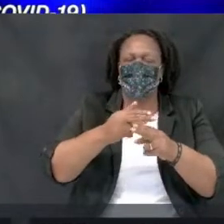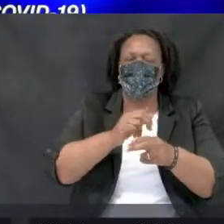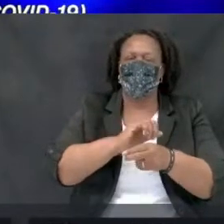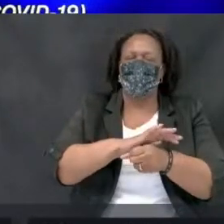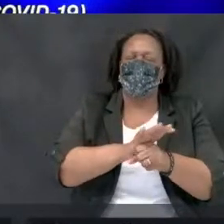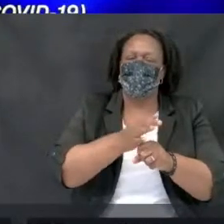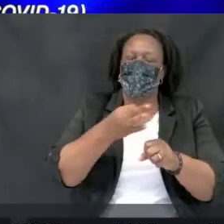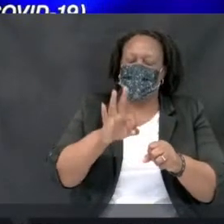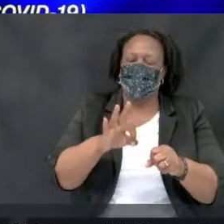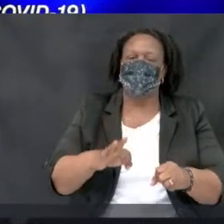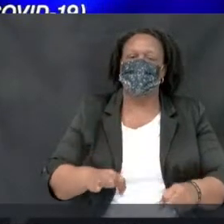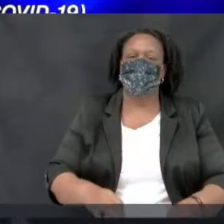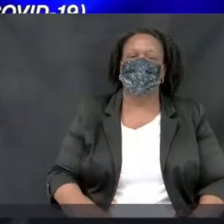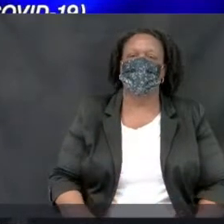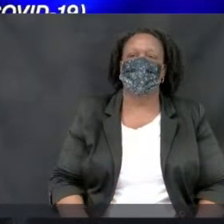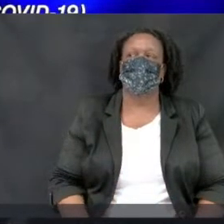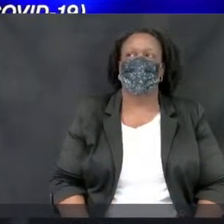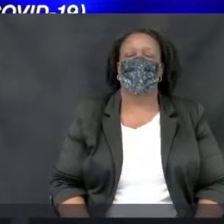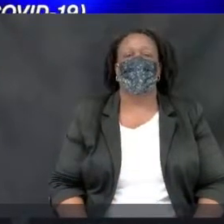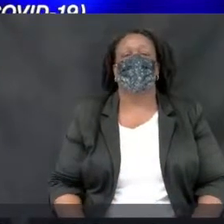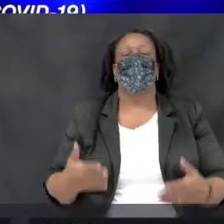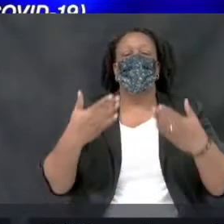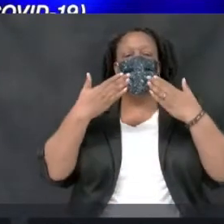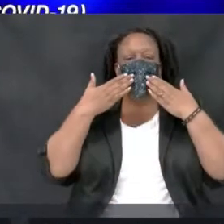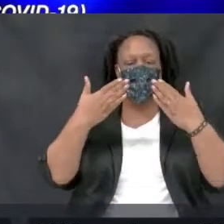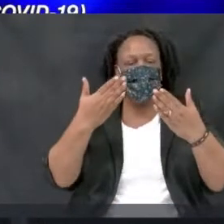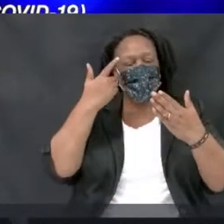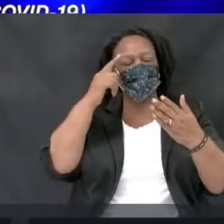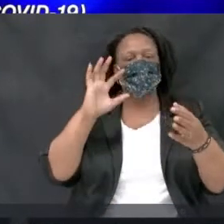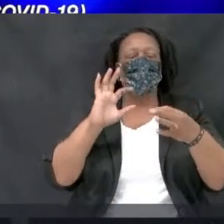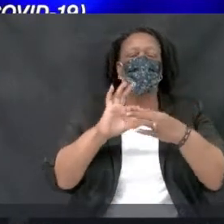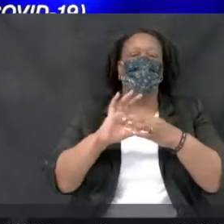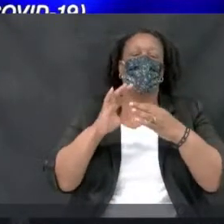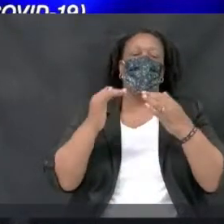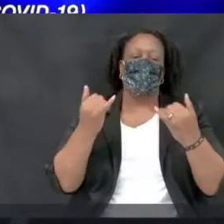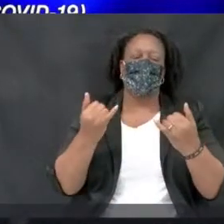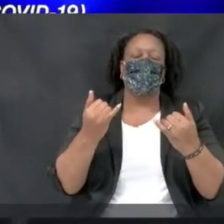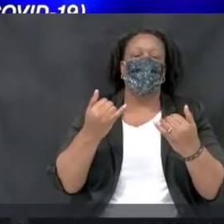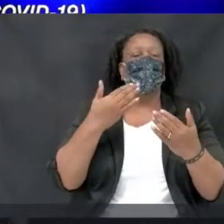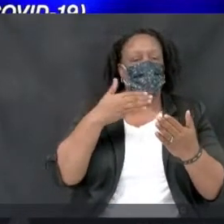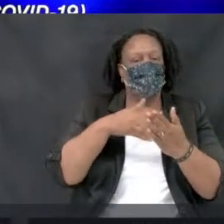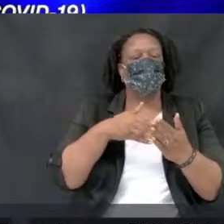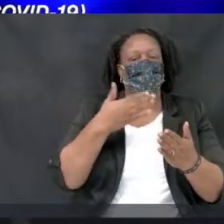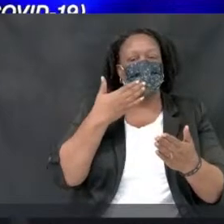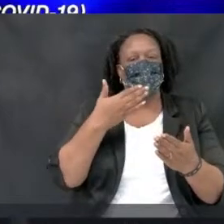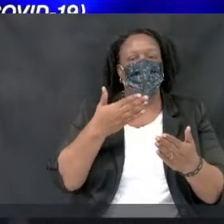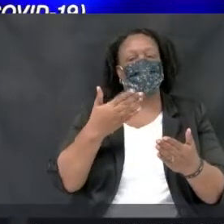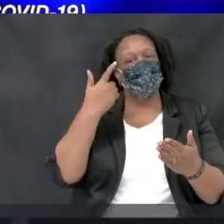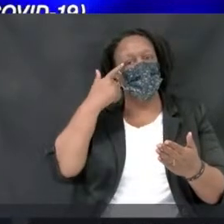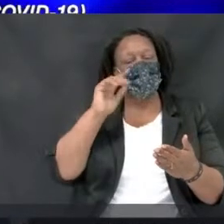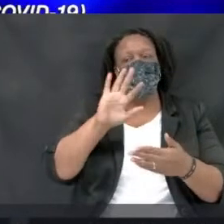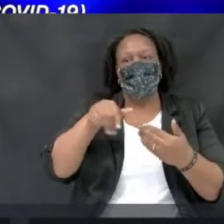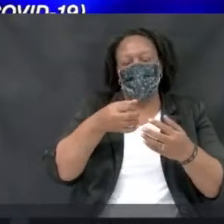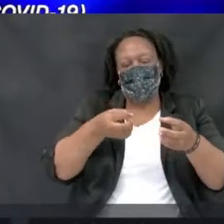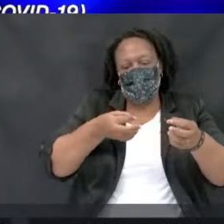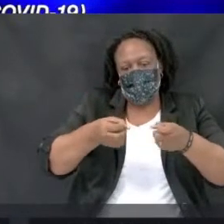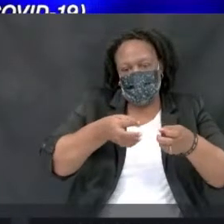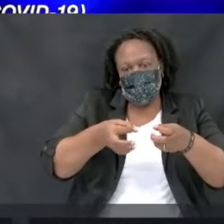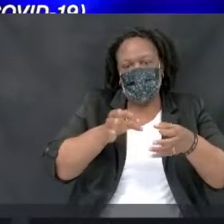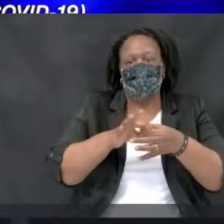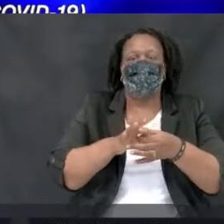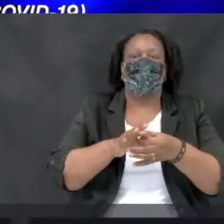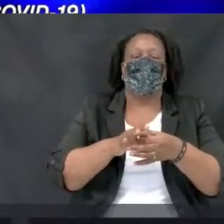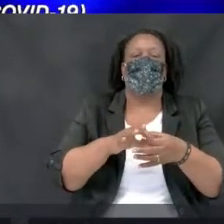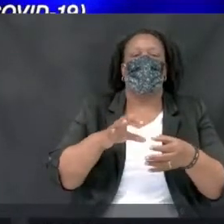disease. So thank you again for joining us and for being a part of the management of